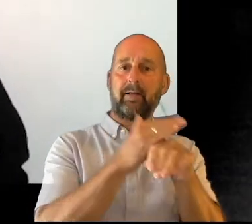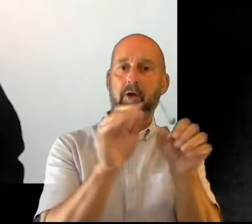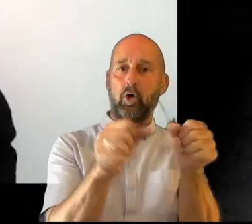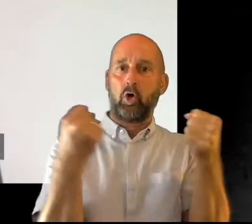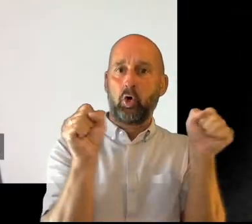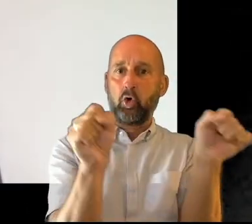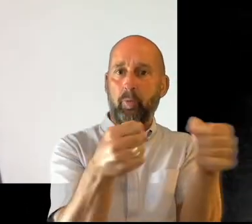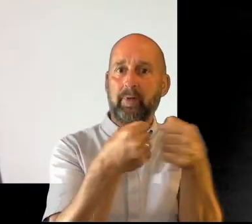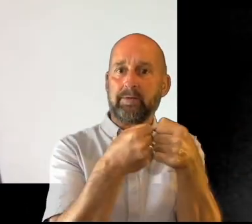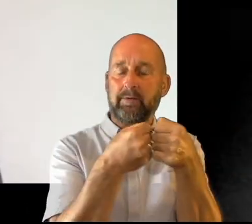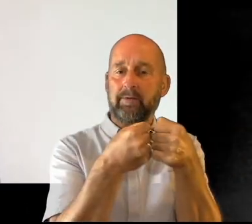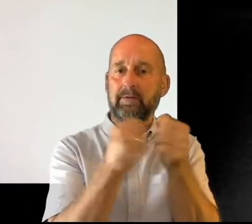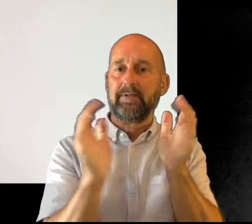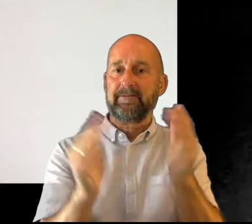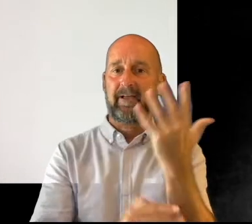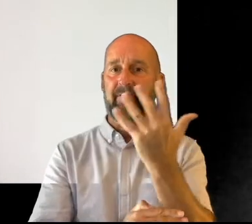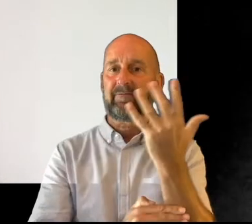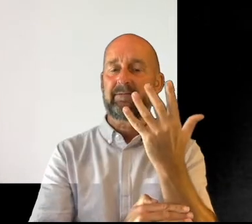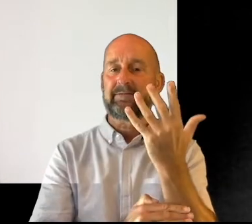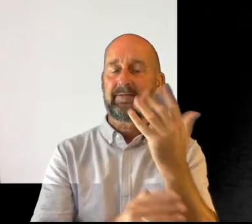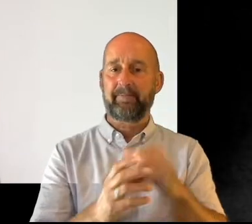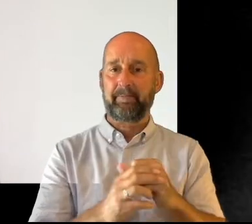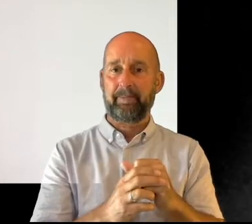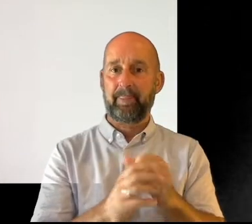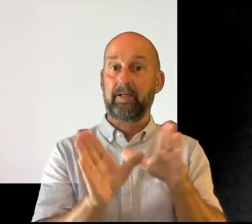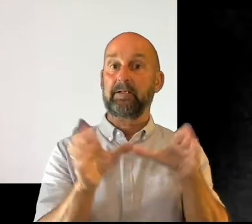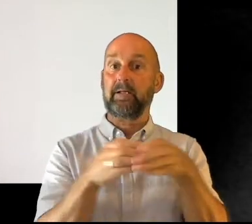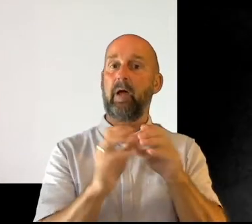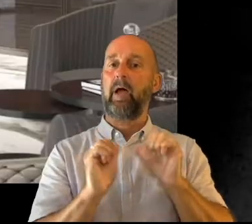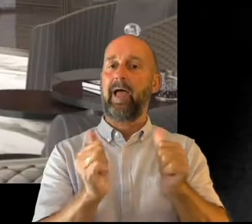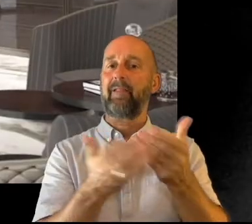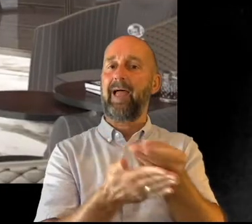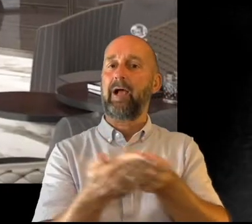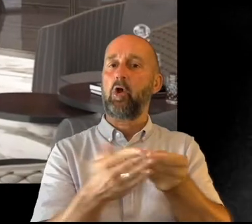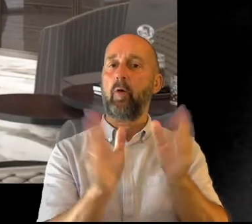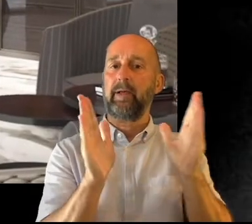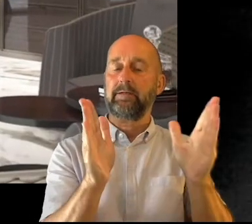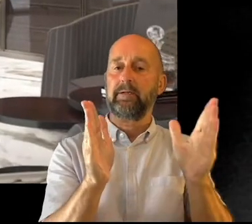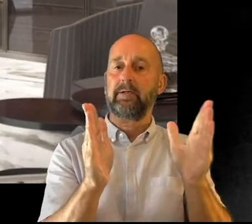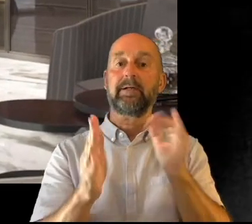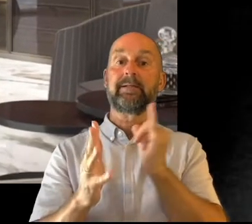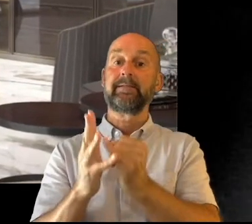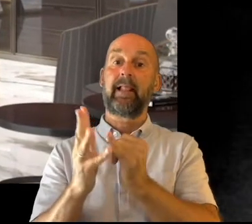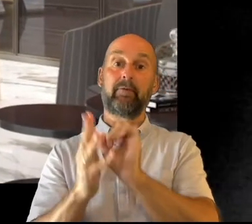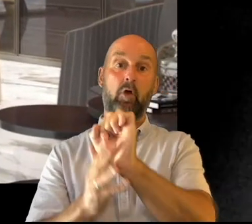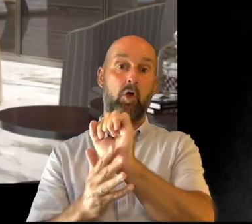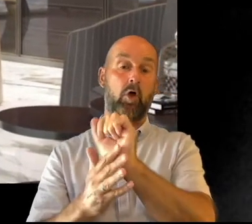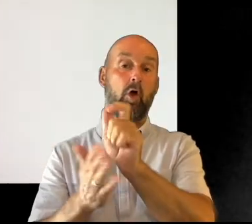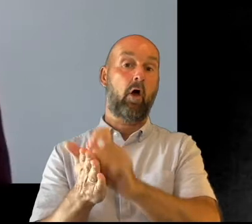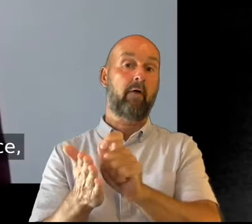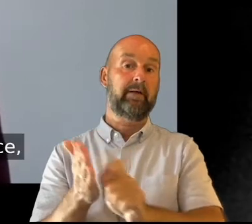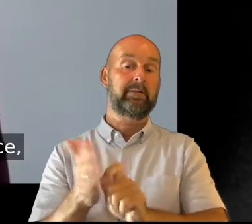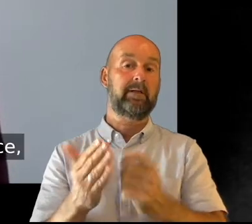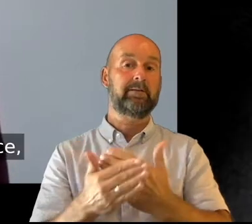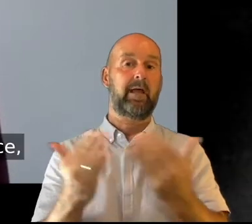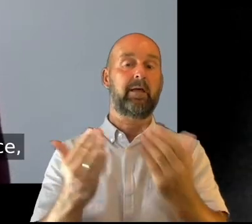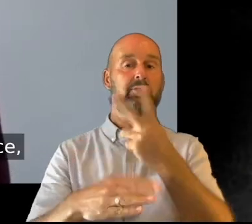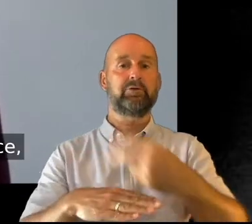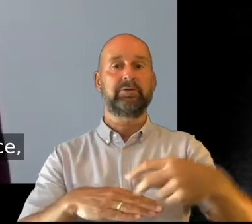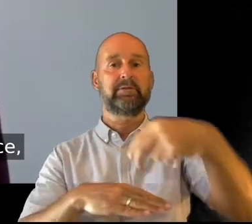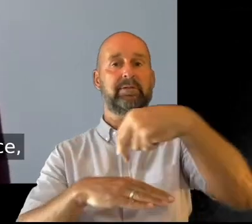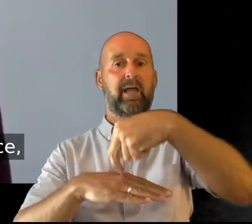cupboard. Scene 15, internal, Department of Health and Economics, Sylvia's office. Day. Sylvia